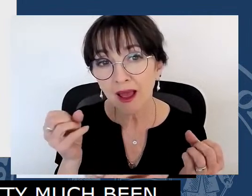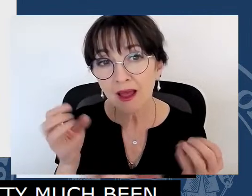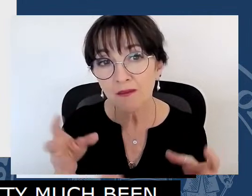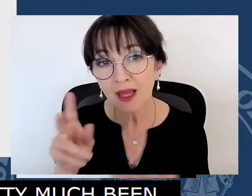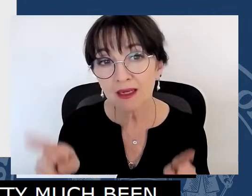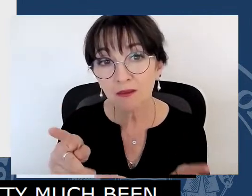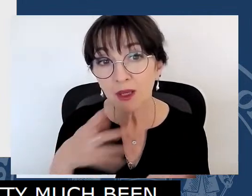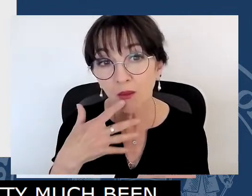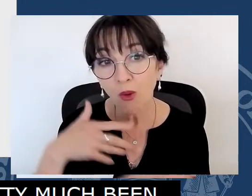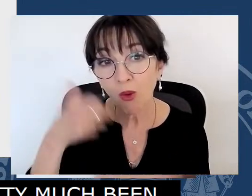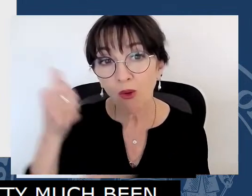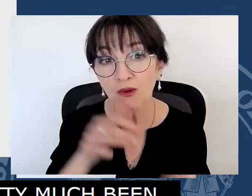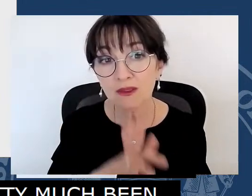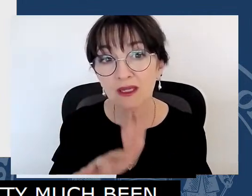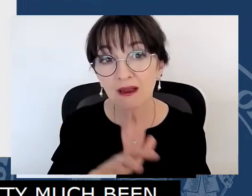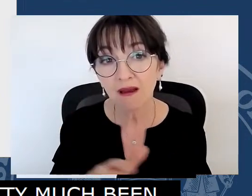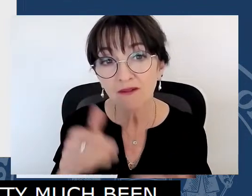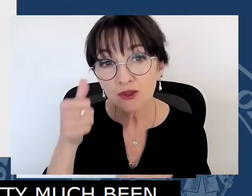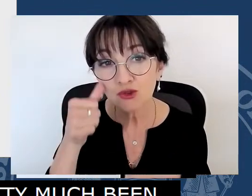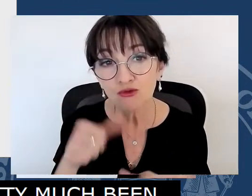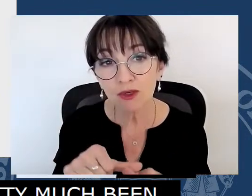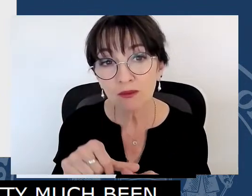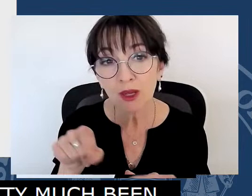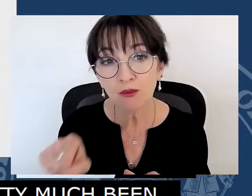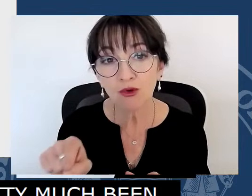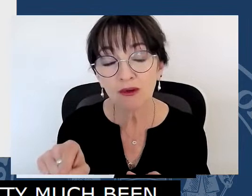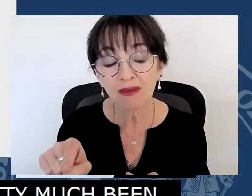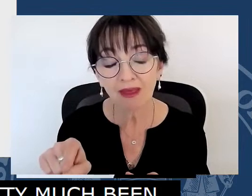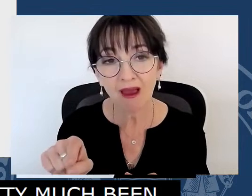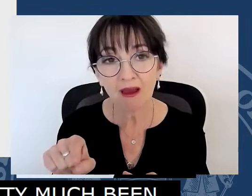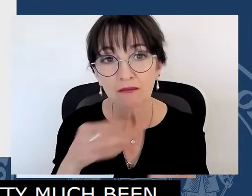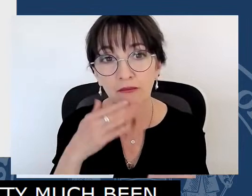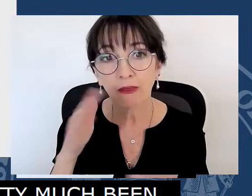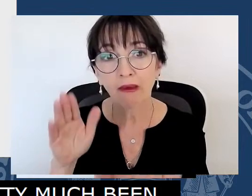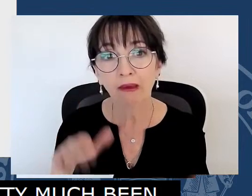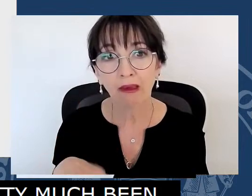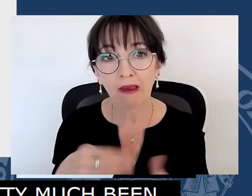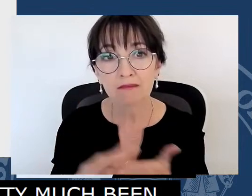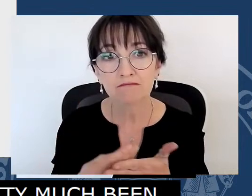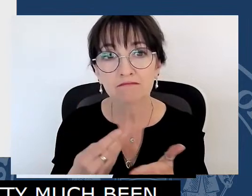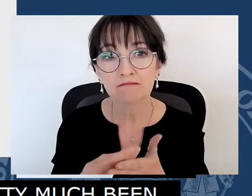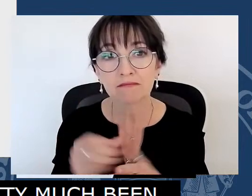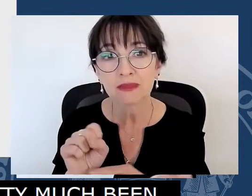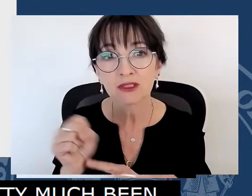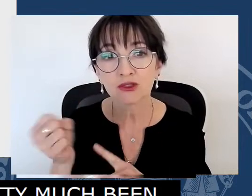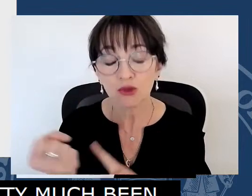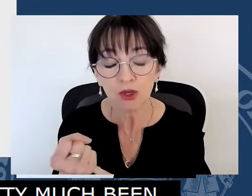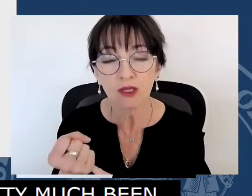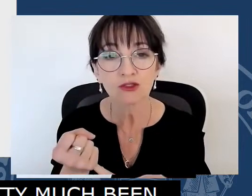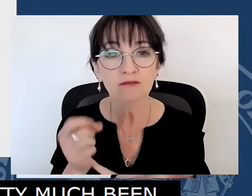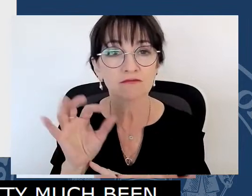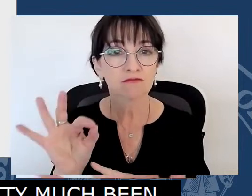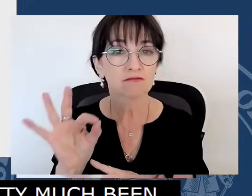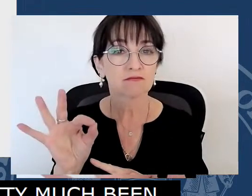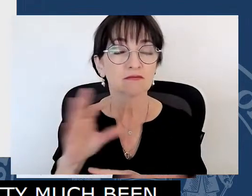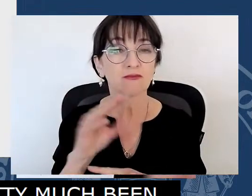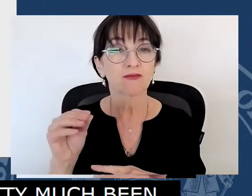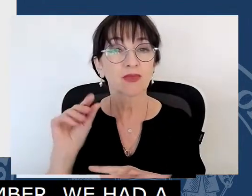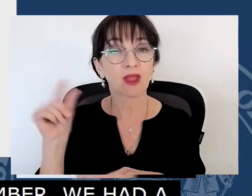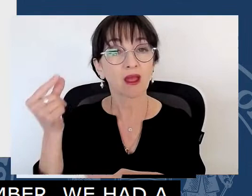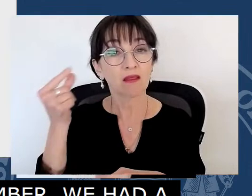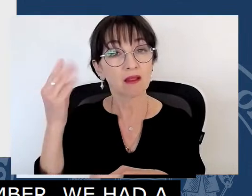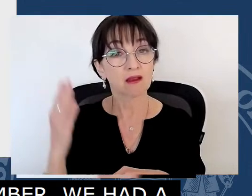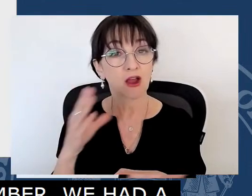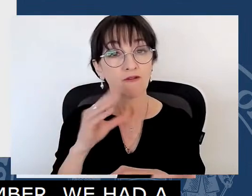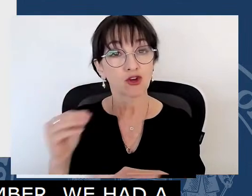a real bad fiscal situation. And the governor and the legislature at the time